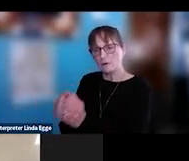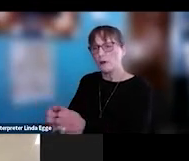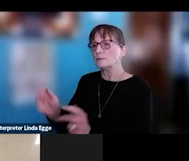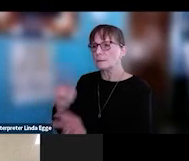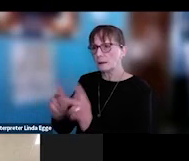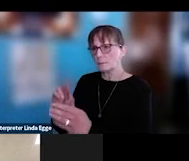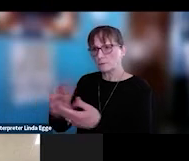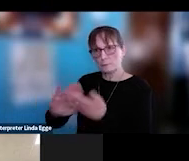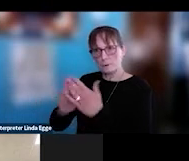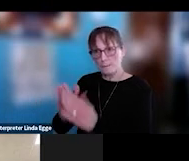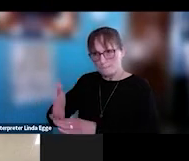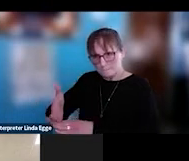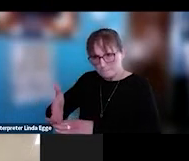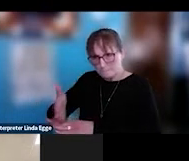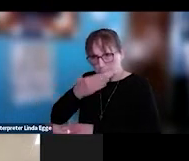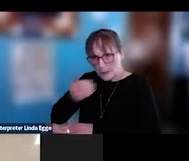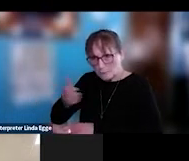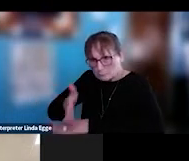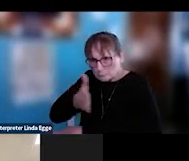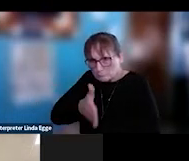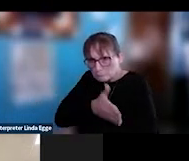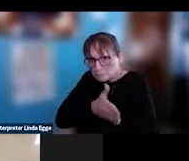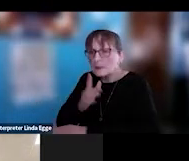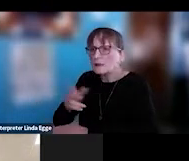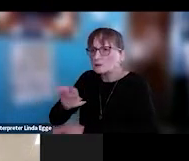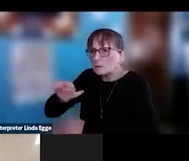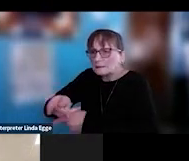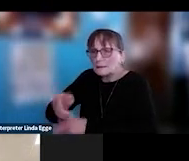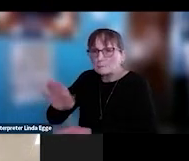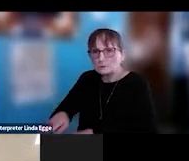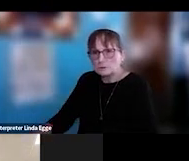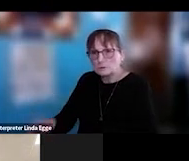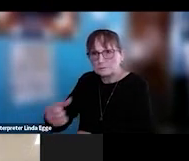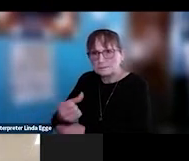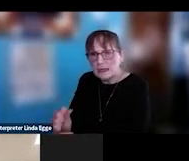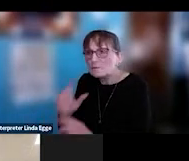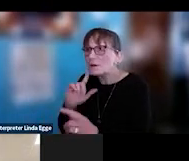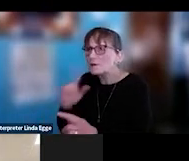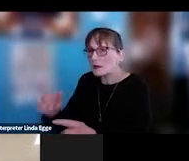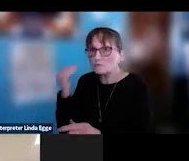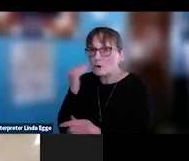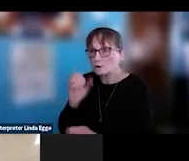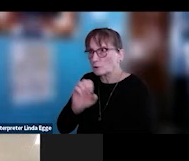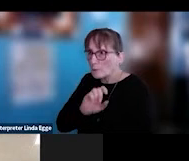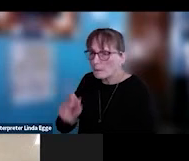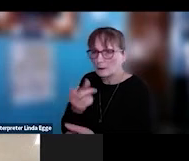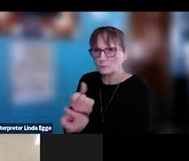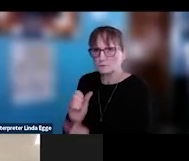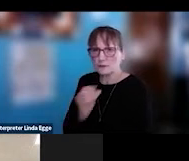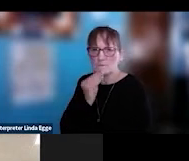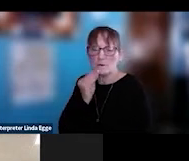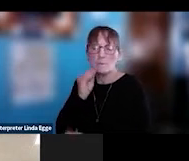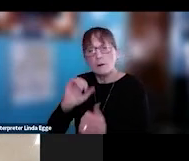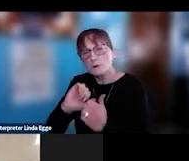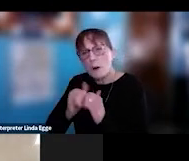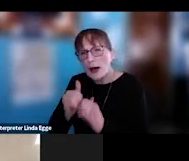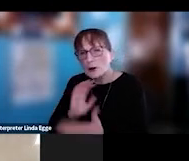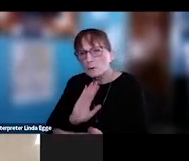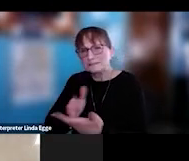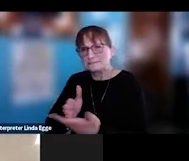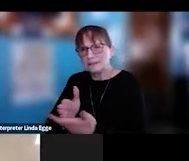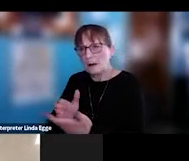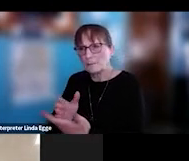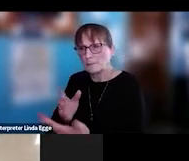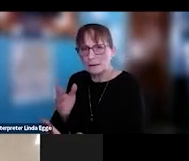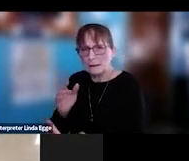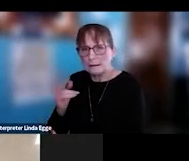better and reunify, that kept children safe, knew that you were returning them to a safe home, or how do we stop the recidivism? I keep seeing